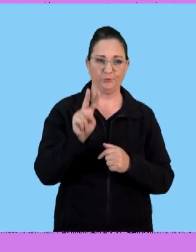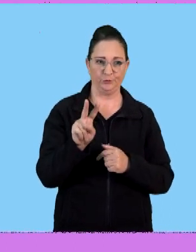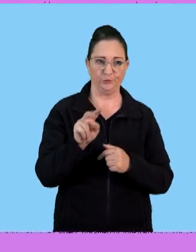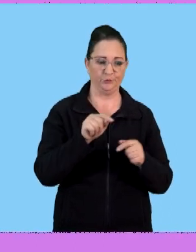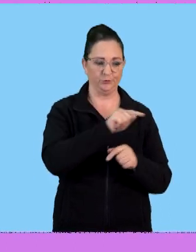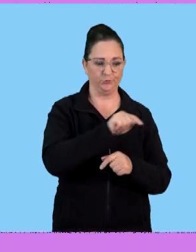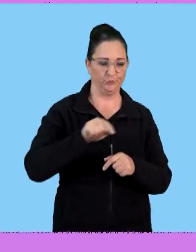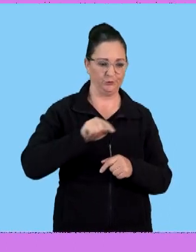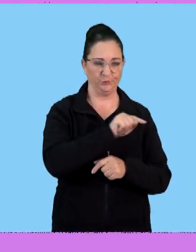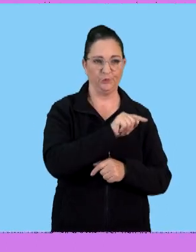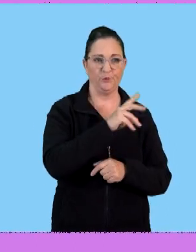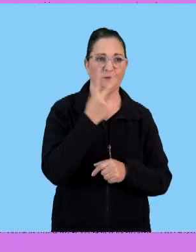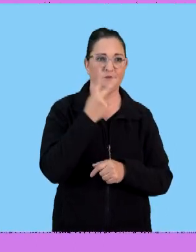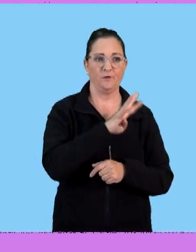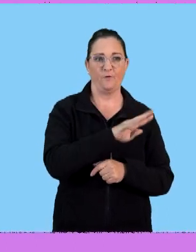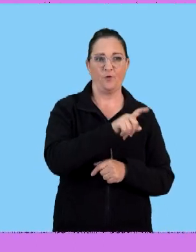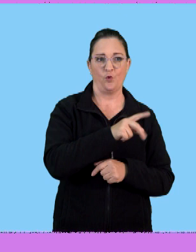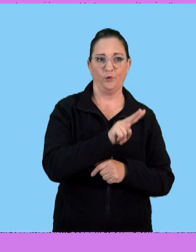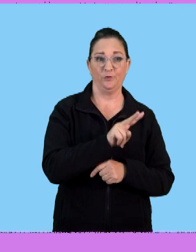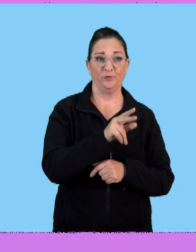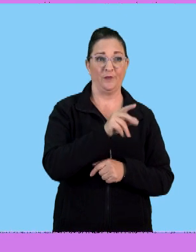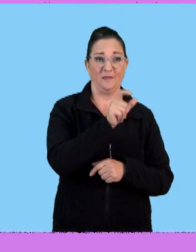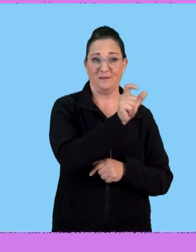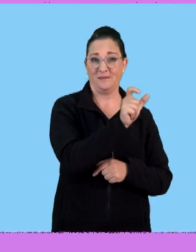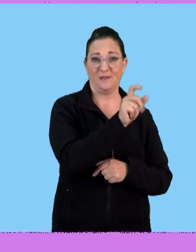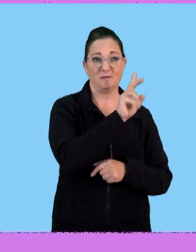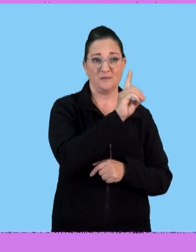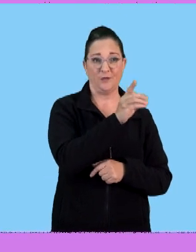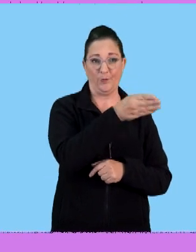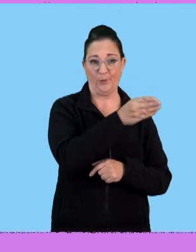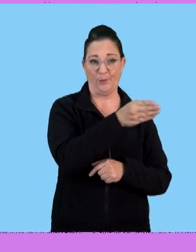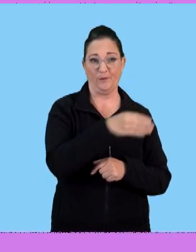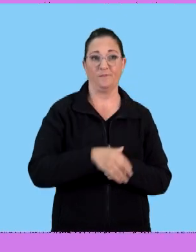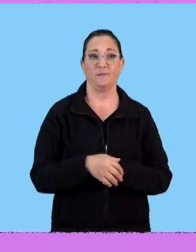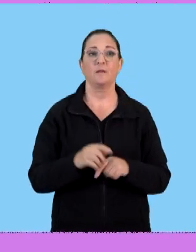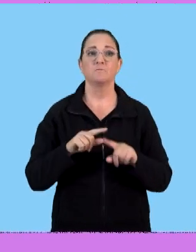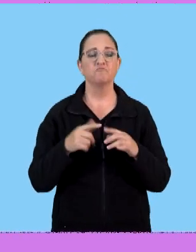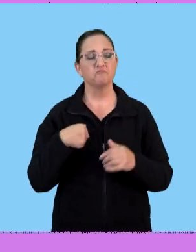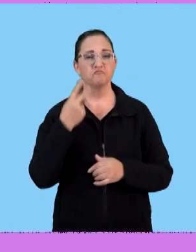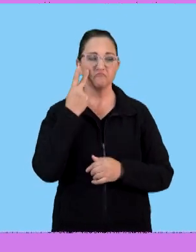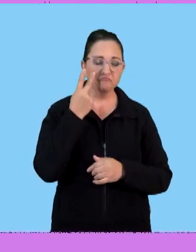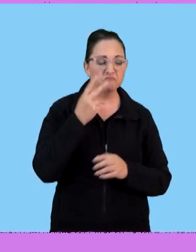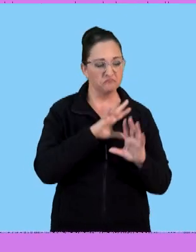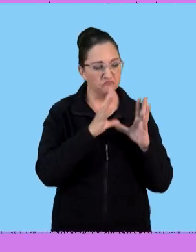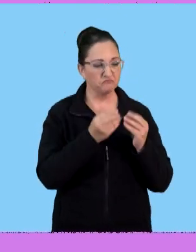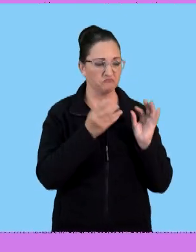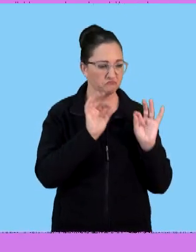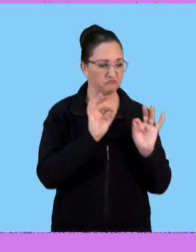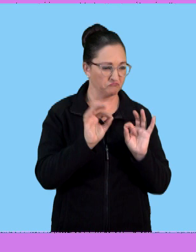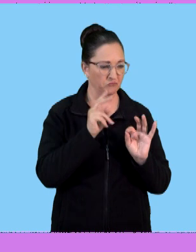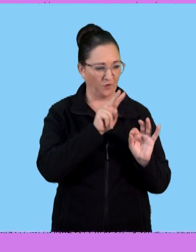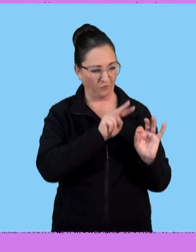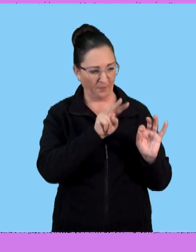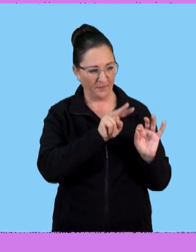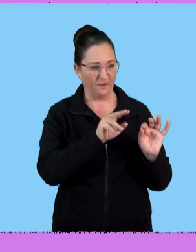meters. Then I can also see there's a missing value D there as well. Okay, so I familiarized myself now with